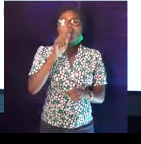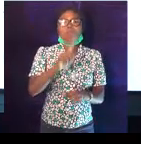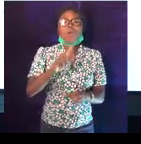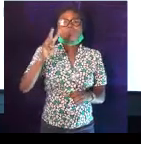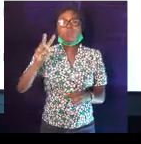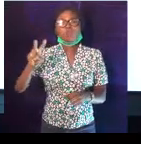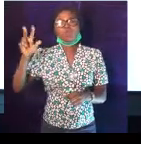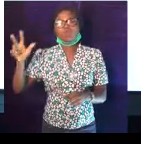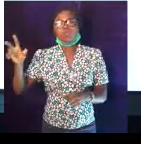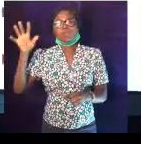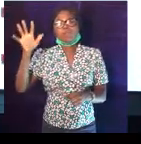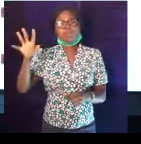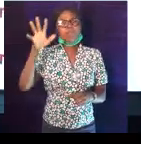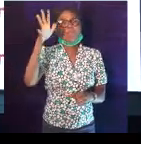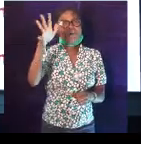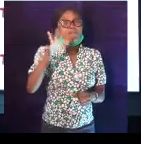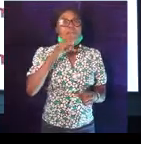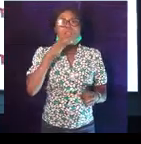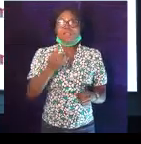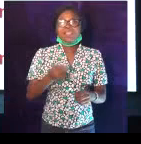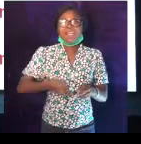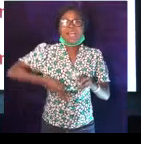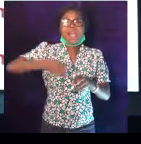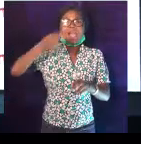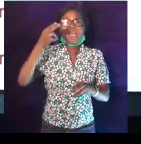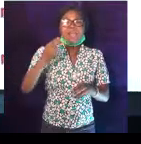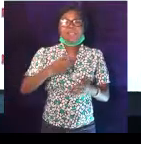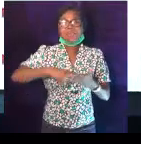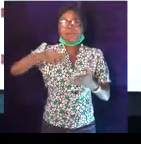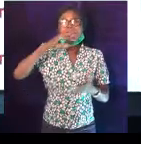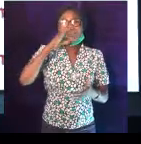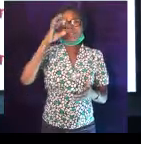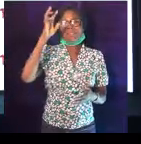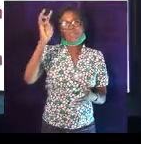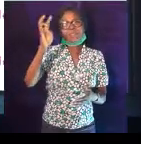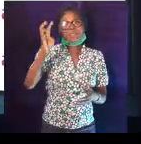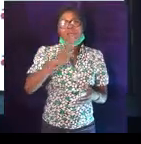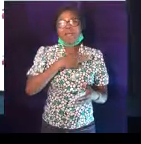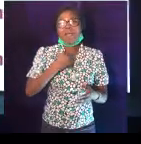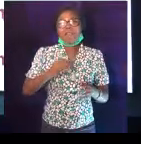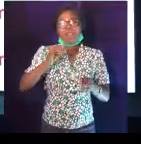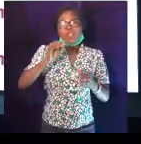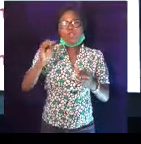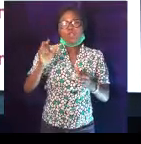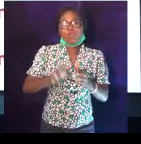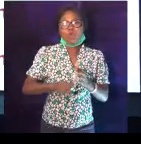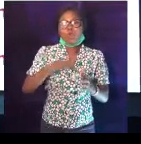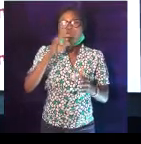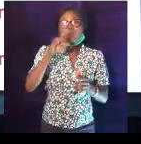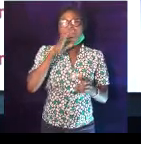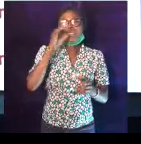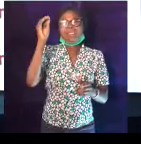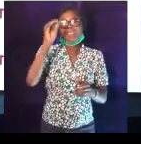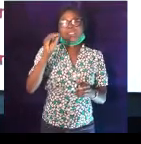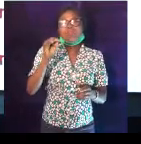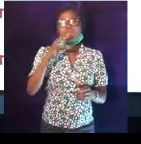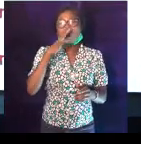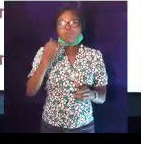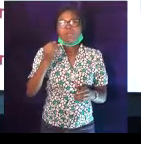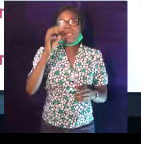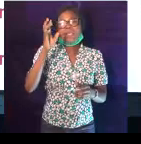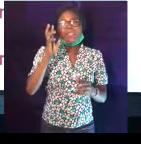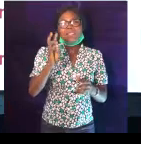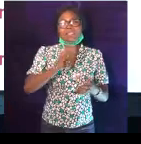5, or you score 6. Now, the highest mark is 6. And the lowest mark is 0. So you subtract to find the